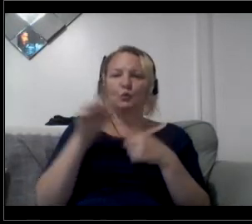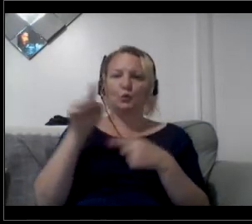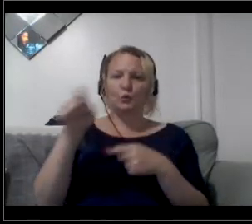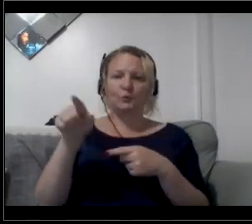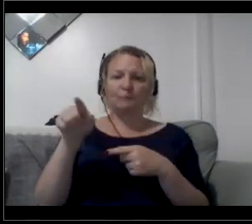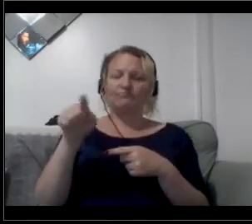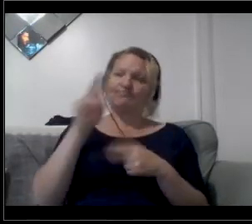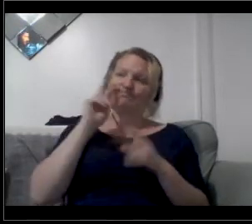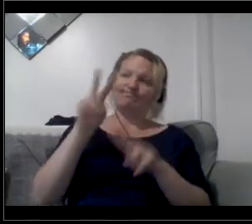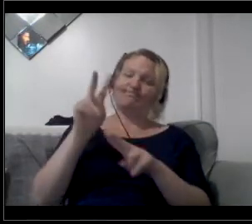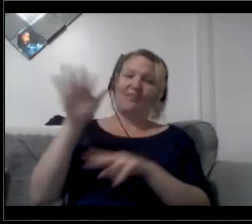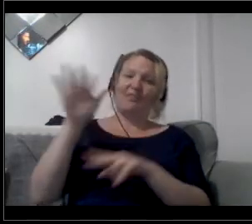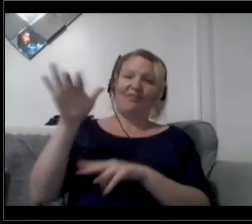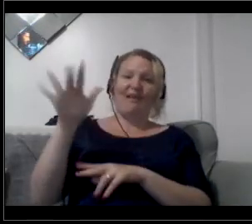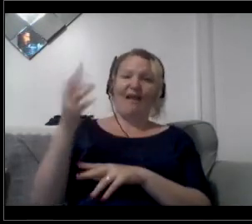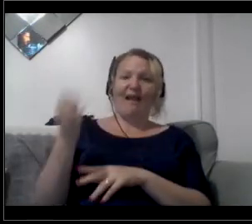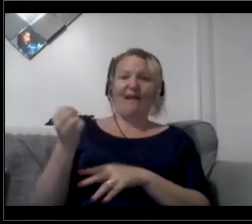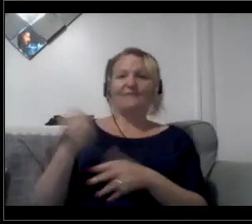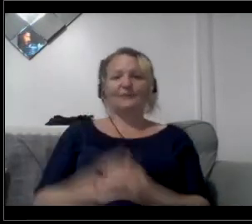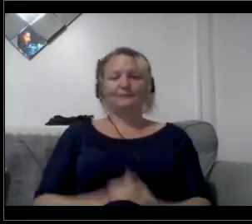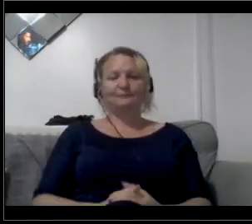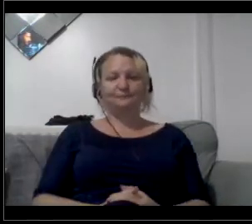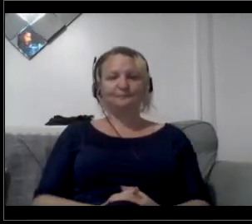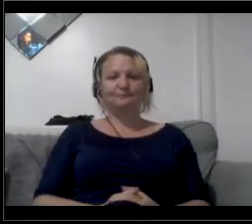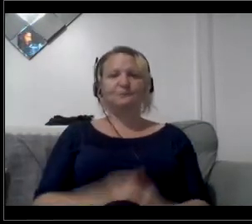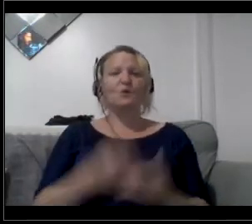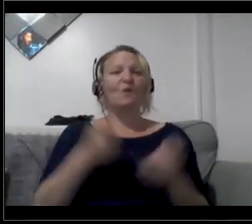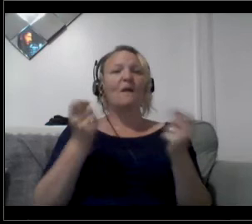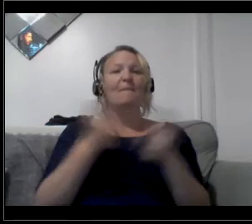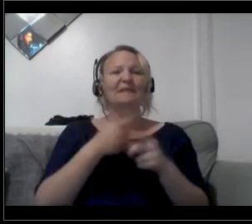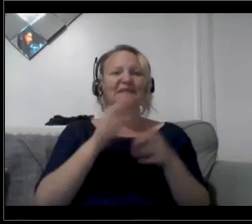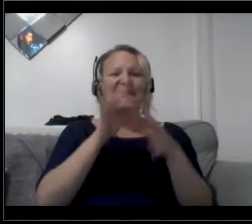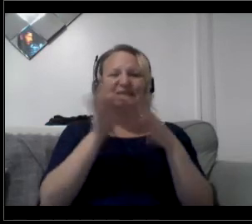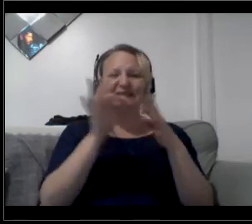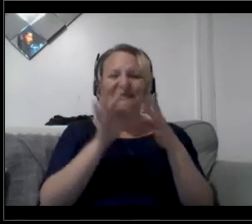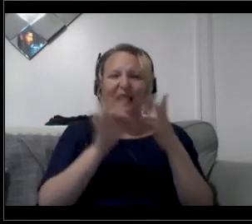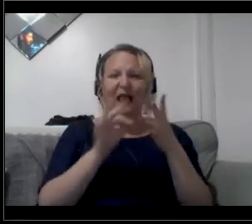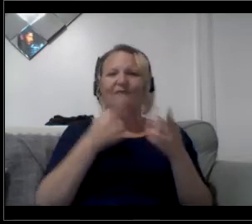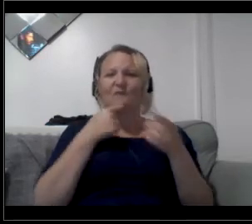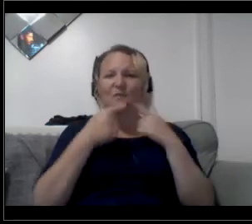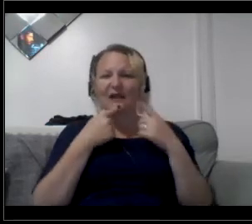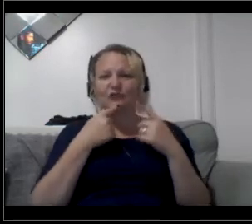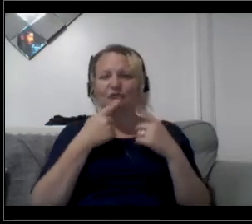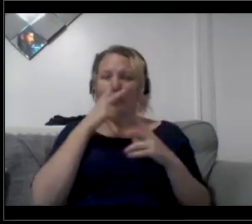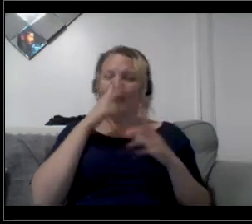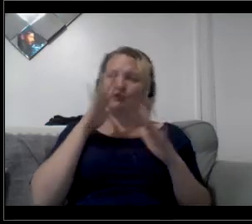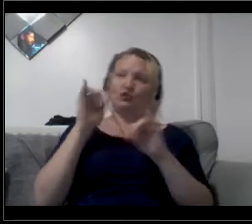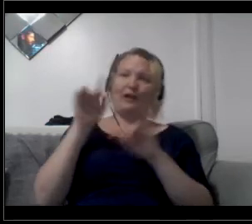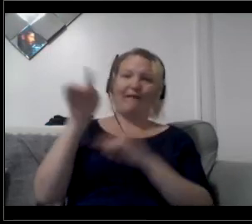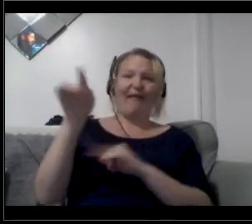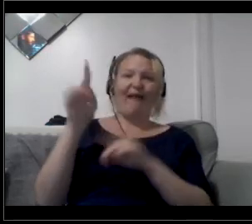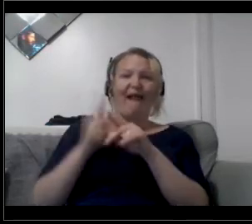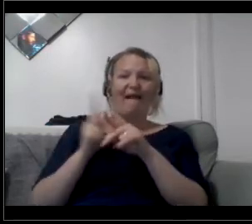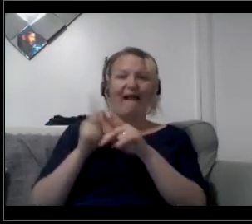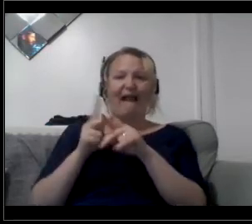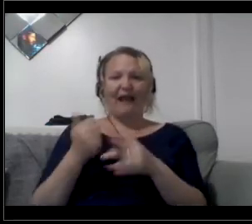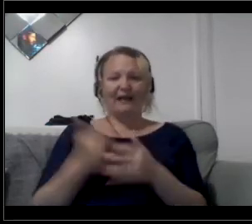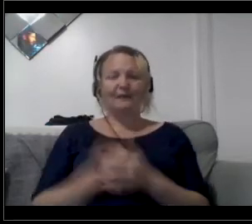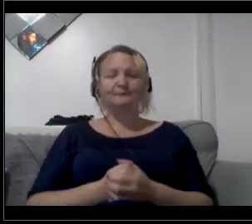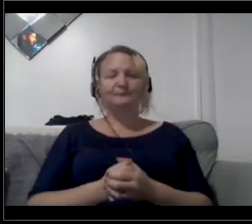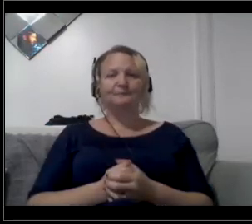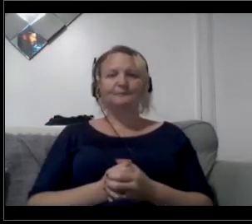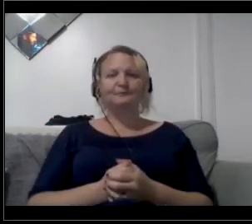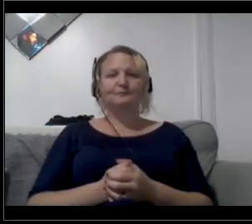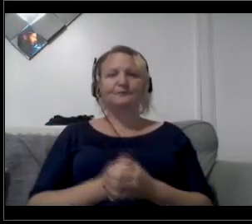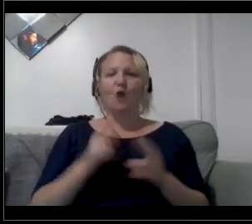own Lower Thames Crossing website. So if you've missed any of the detail, there's an opportunity to check back there. But one final reminder, do